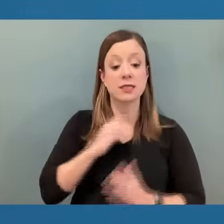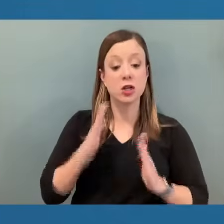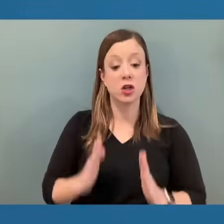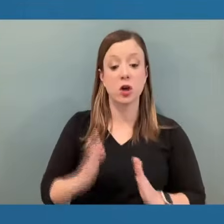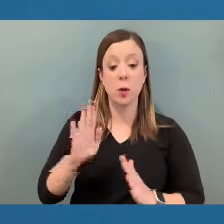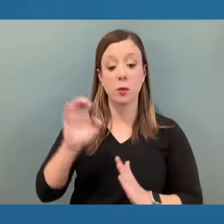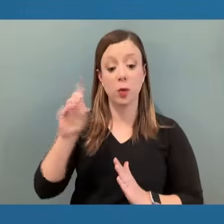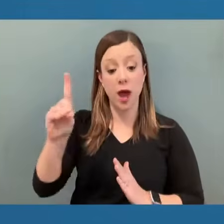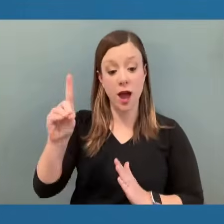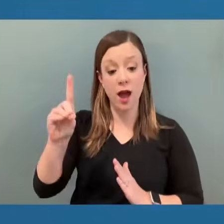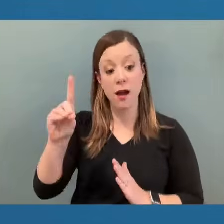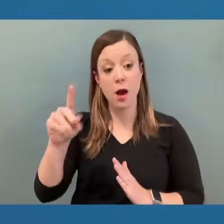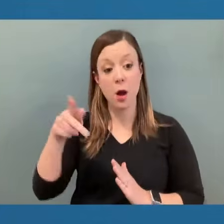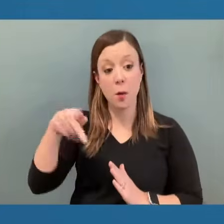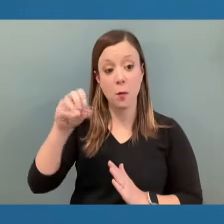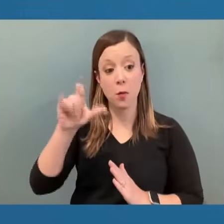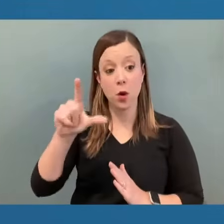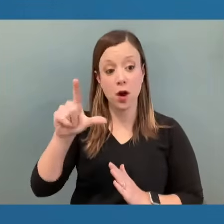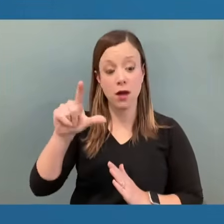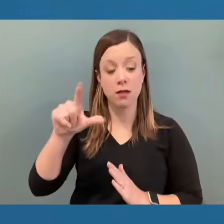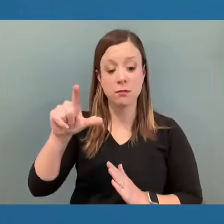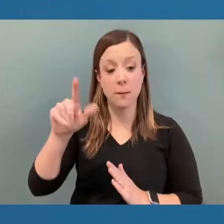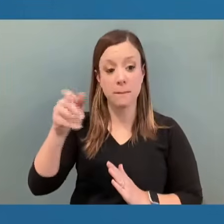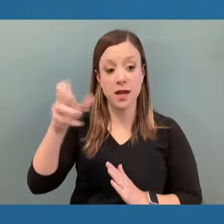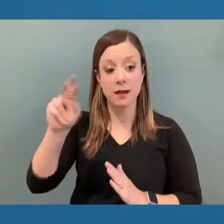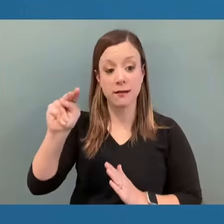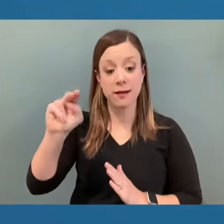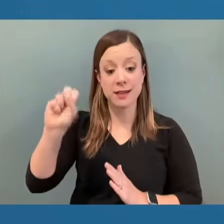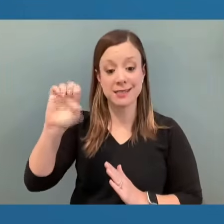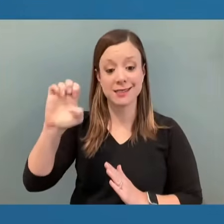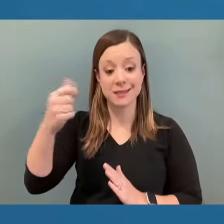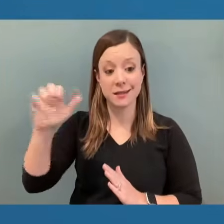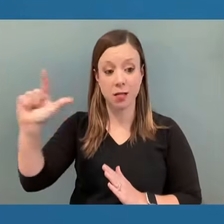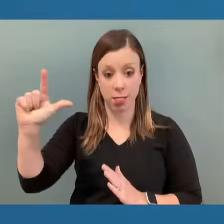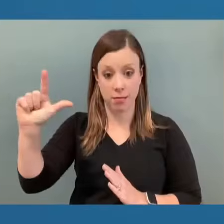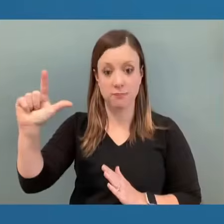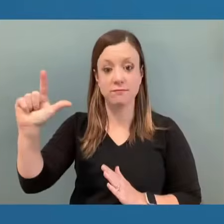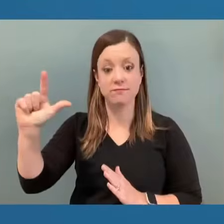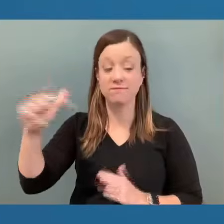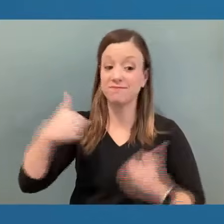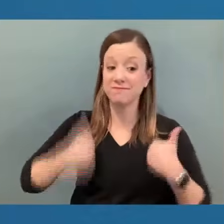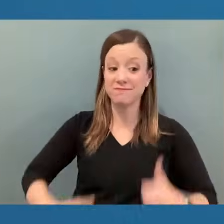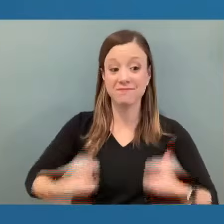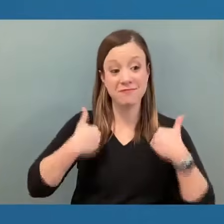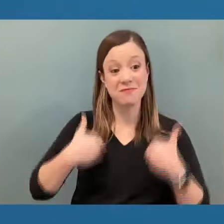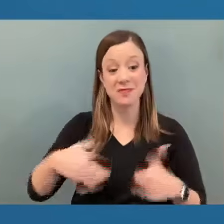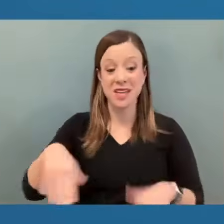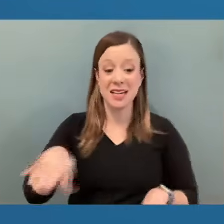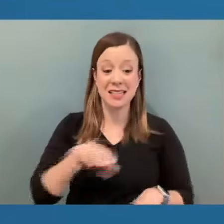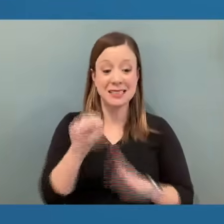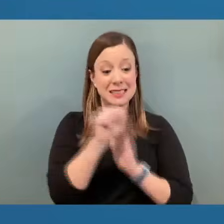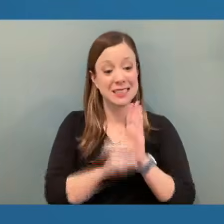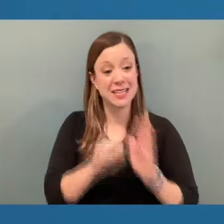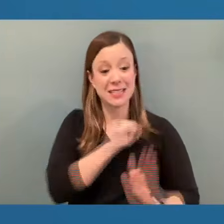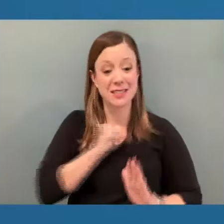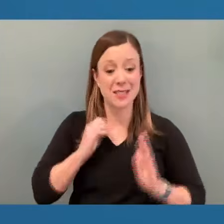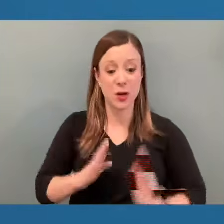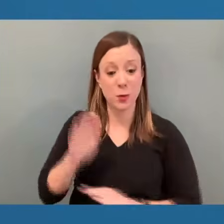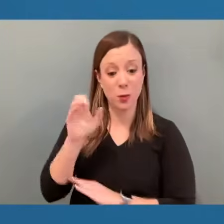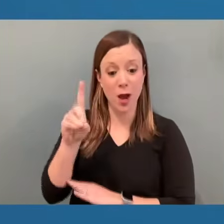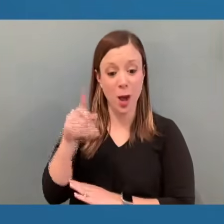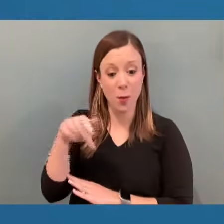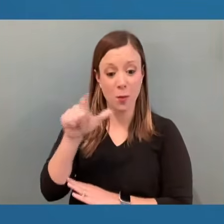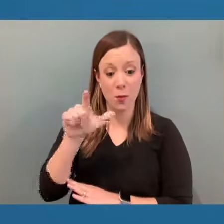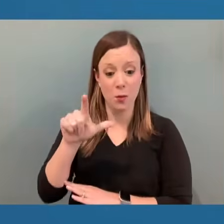Governor. Thank you. Thank you so much, Governor. I'm State Senator Brad Hoylman-Siegel, very, very proud to represent the west side